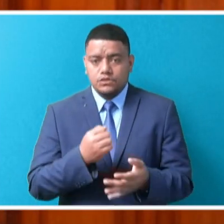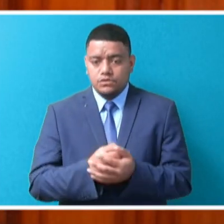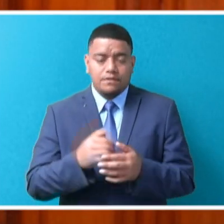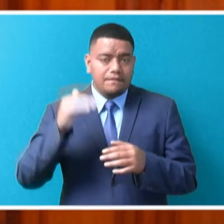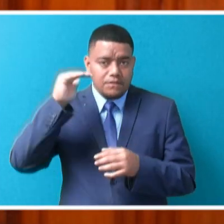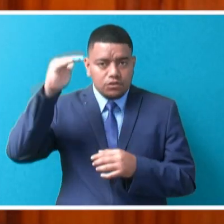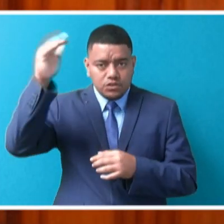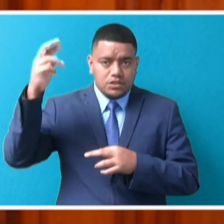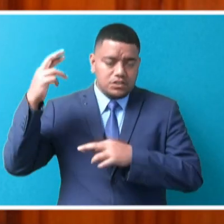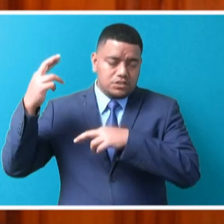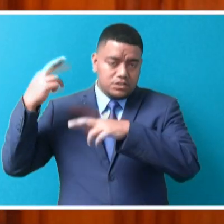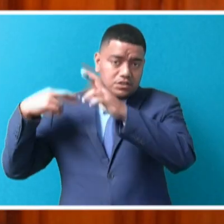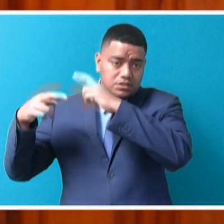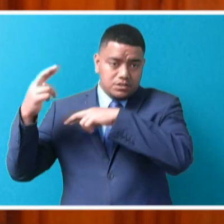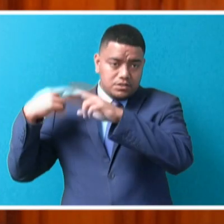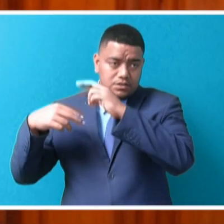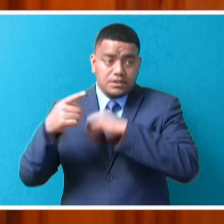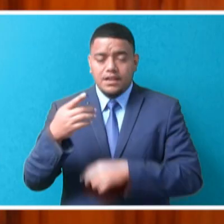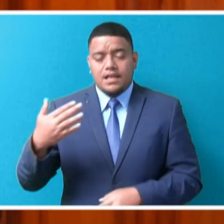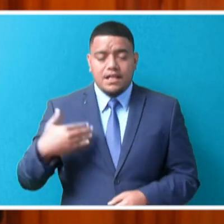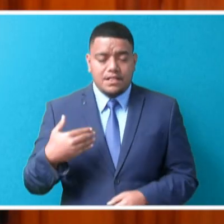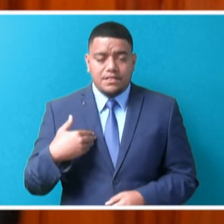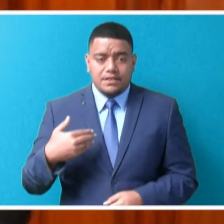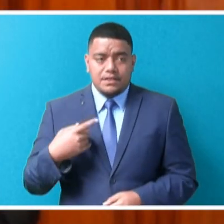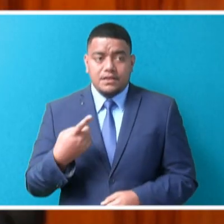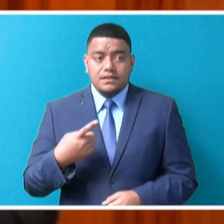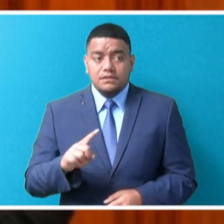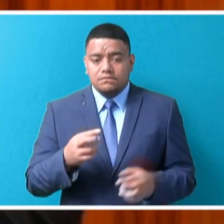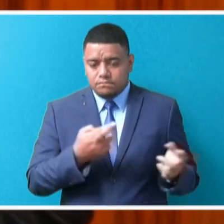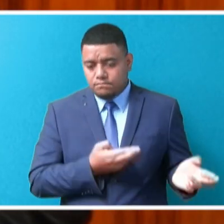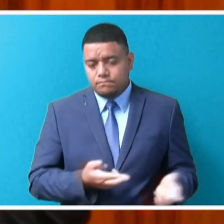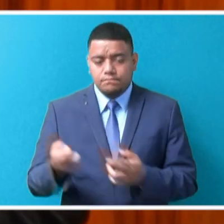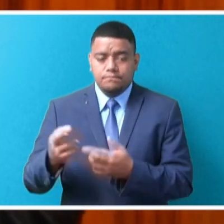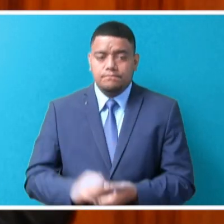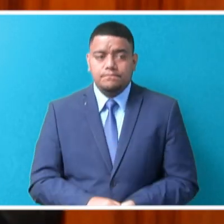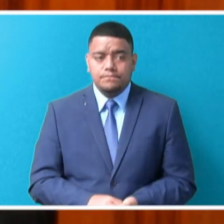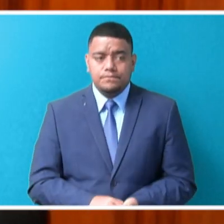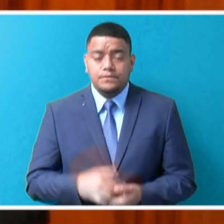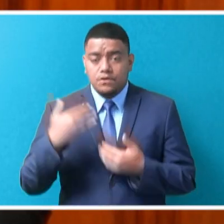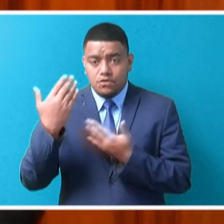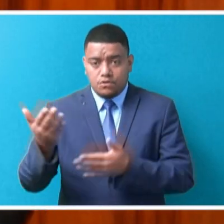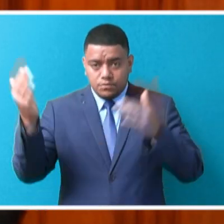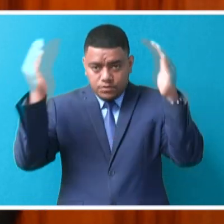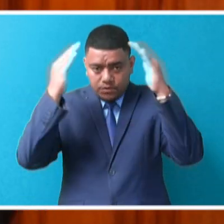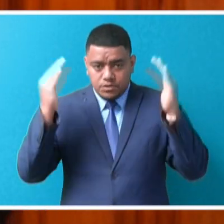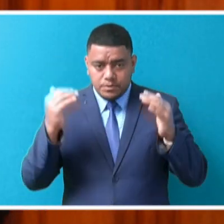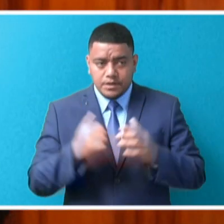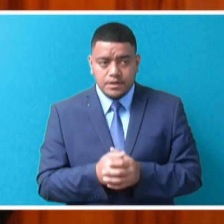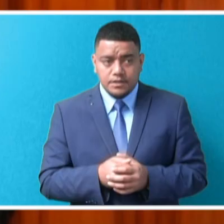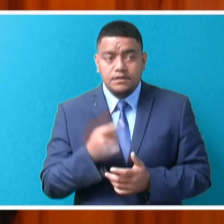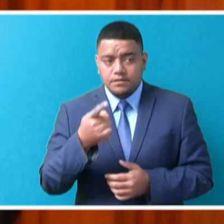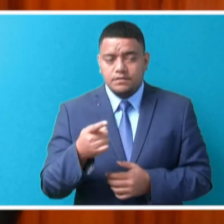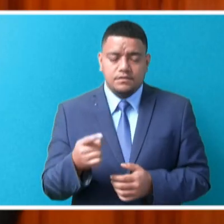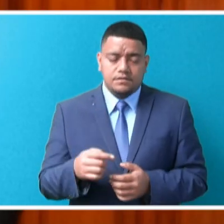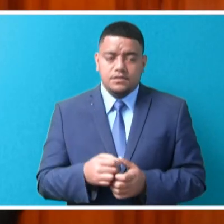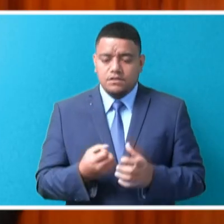generations inherit healthy, productive, and resilient oceans. Honorable Speaker, rural and maritime communities are